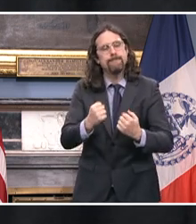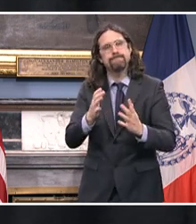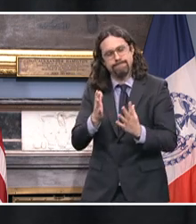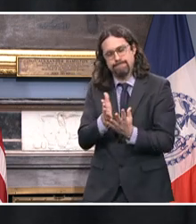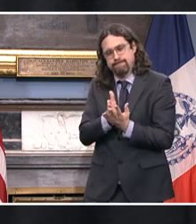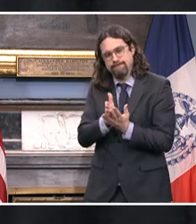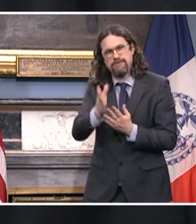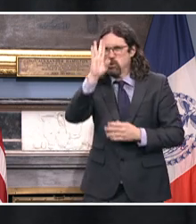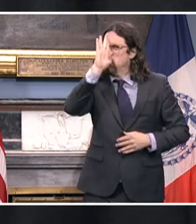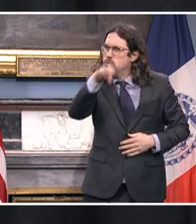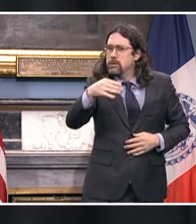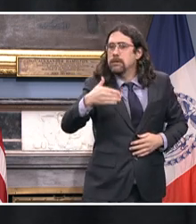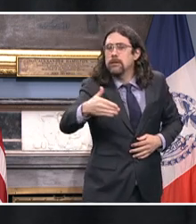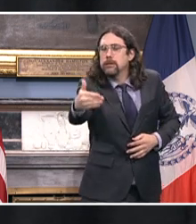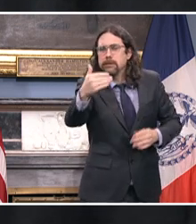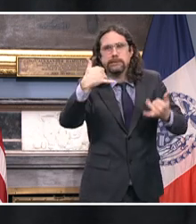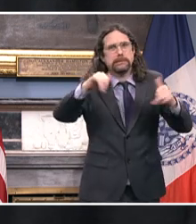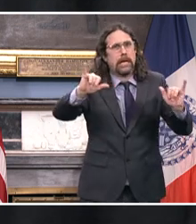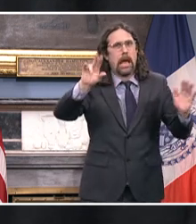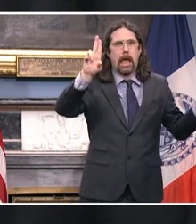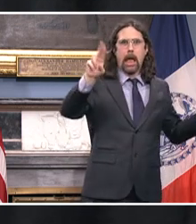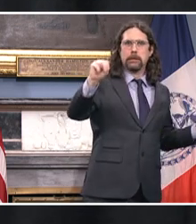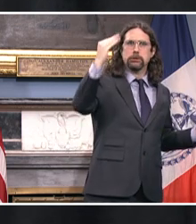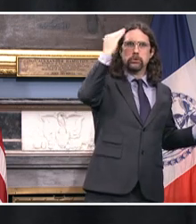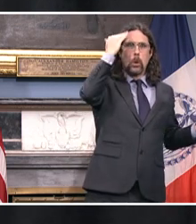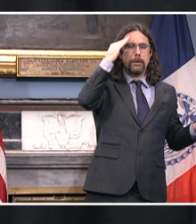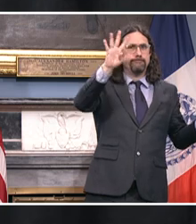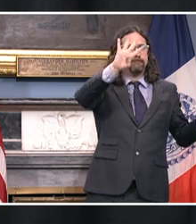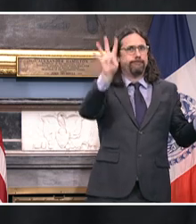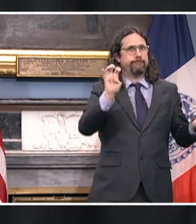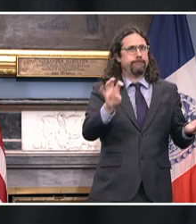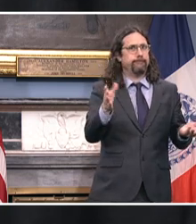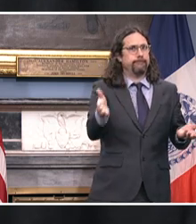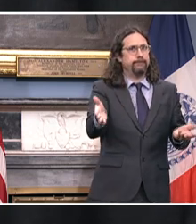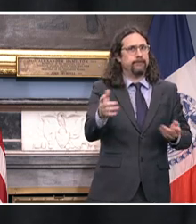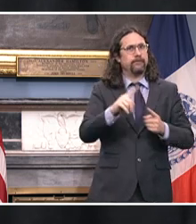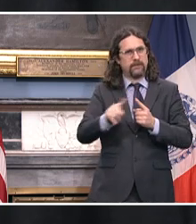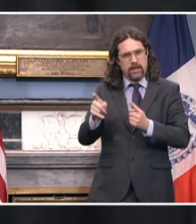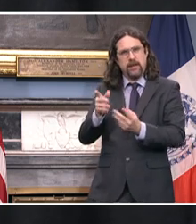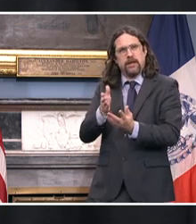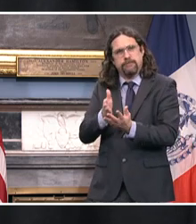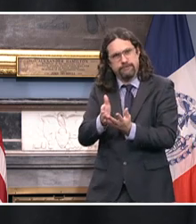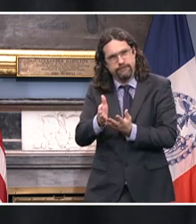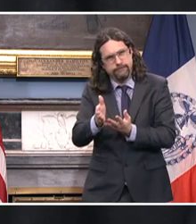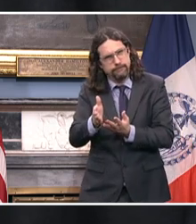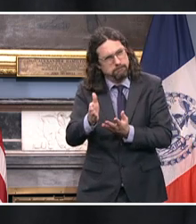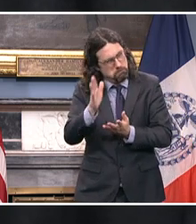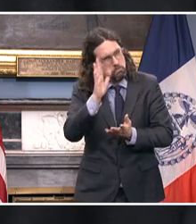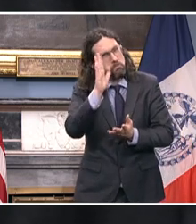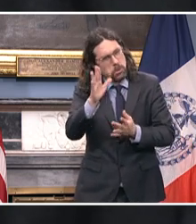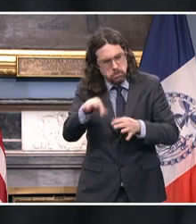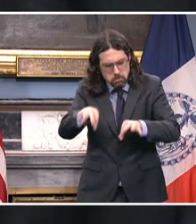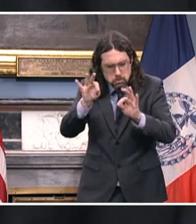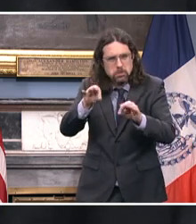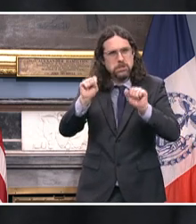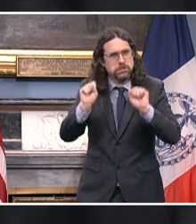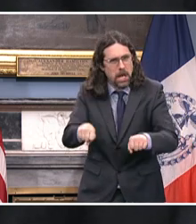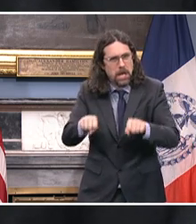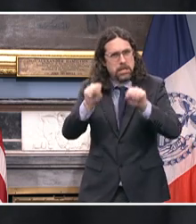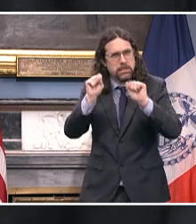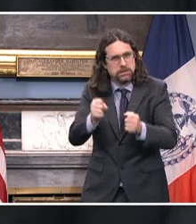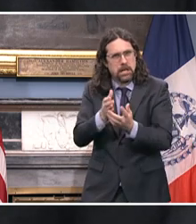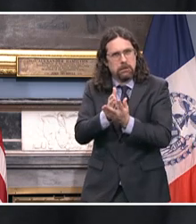of how you all have answered the call in one way or another. I think people all over the world are looking at New York City with